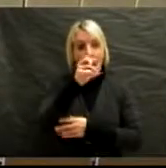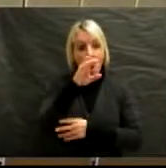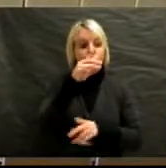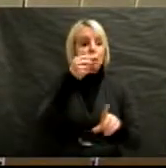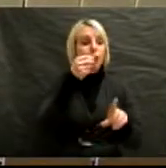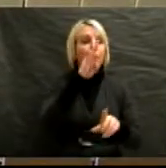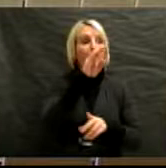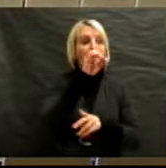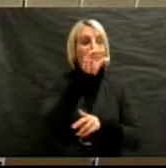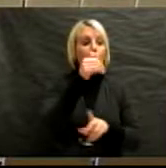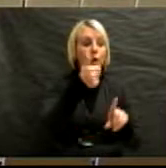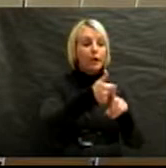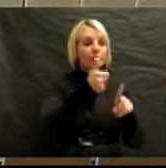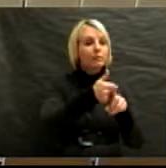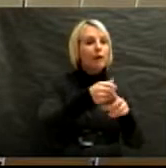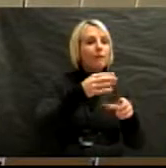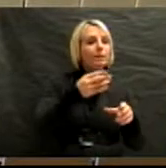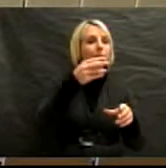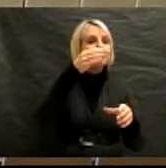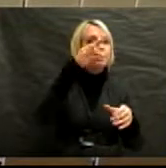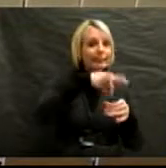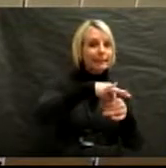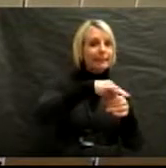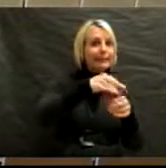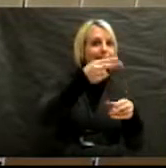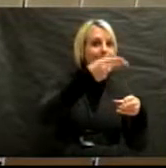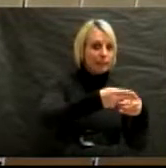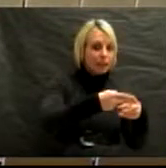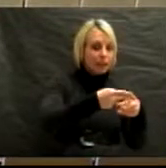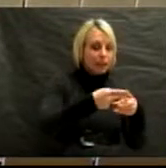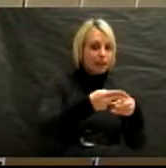Is there any further discussion on this item?